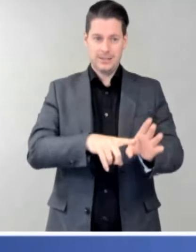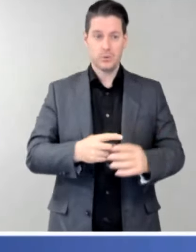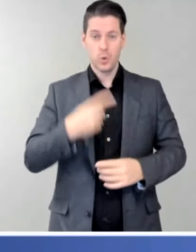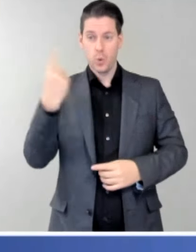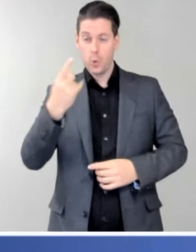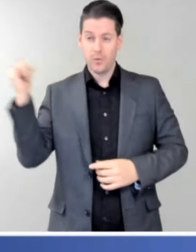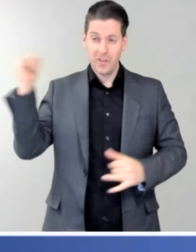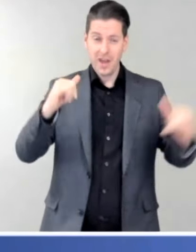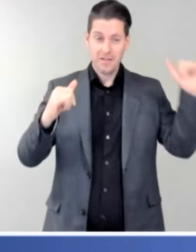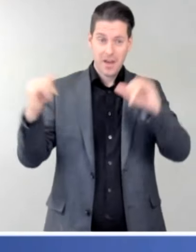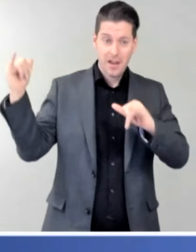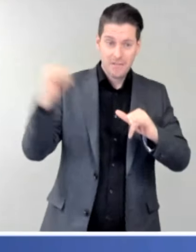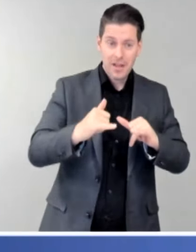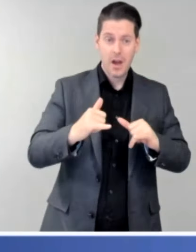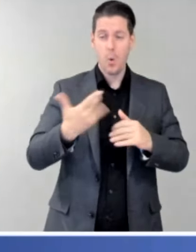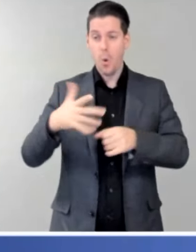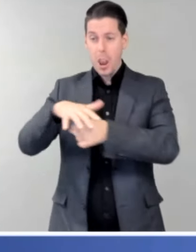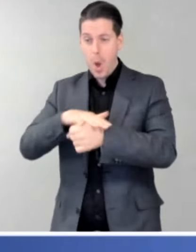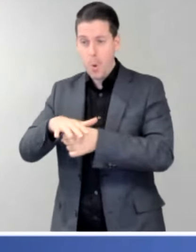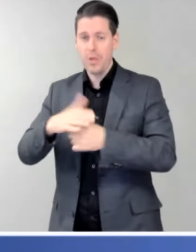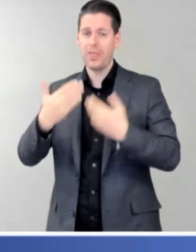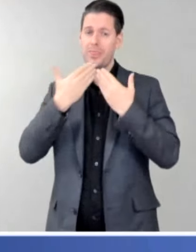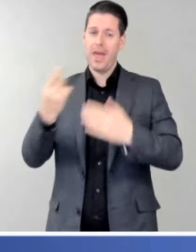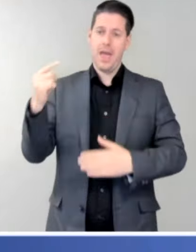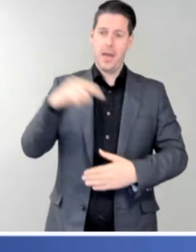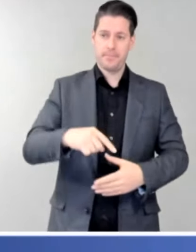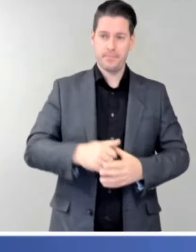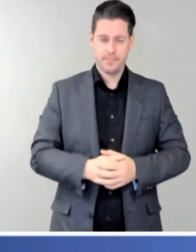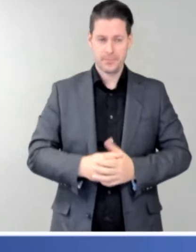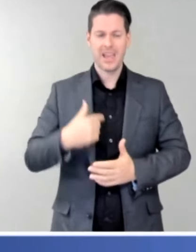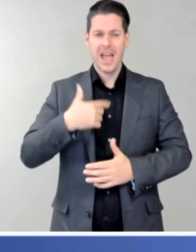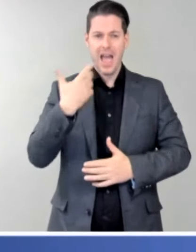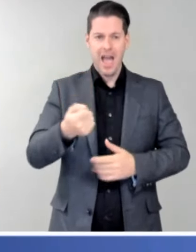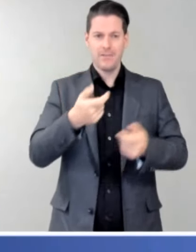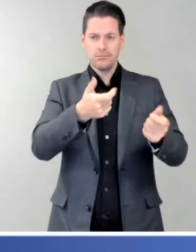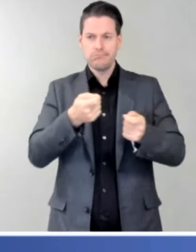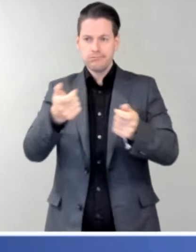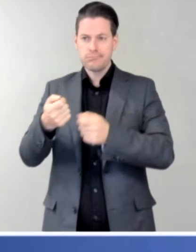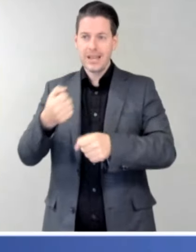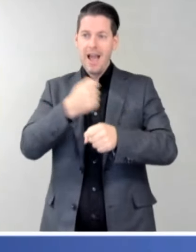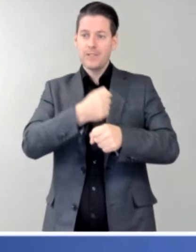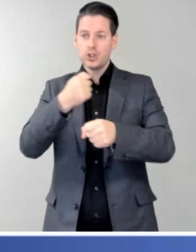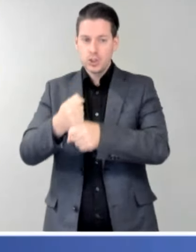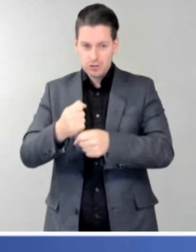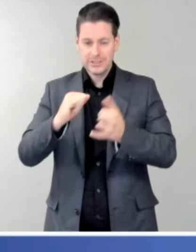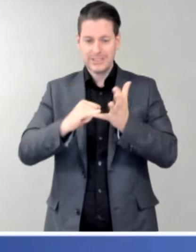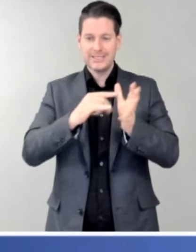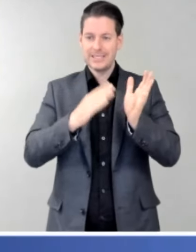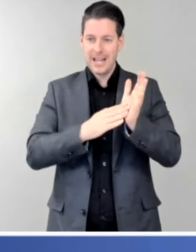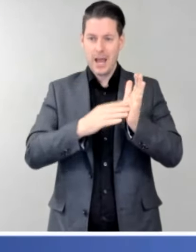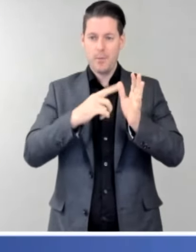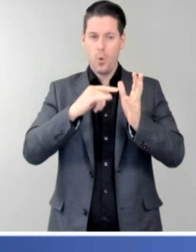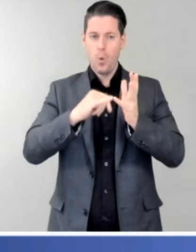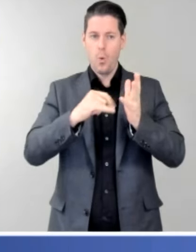you. We are honoured to be joined today by dignitaries, the Governor-General, Her Excellency the Honourable Sam Mostyn AC, who will deliver